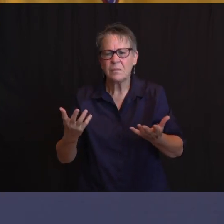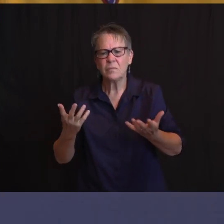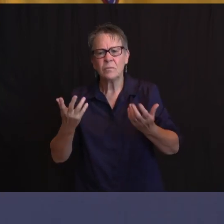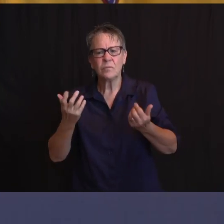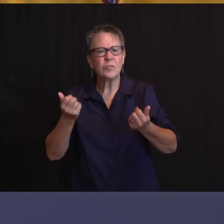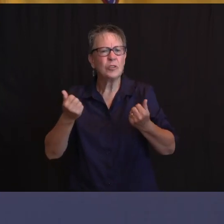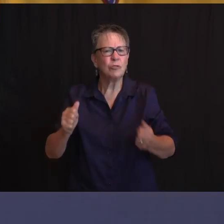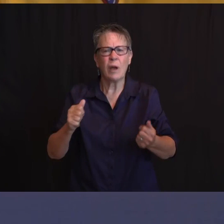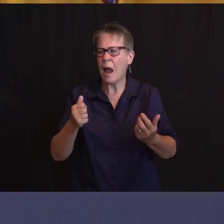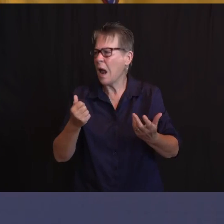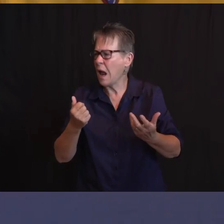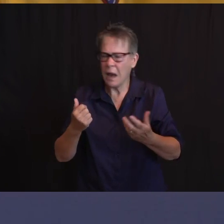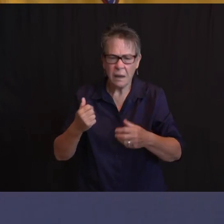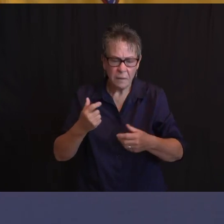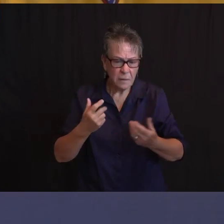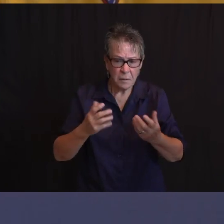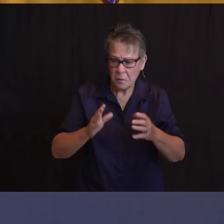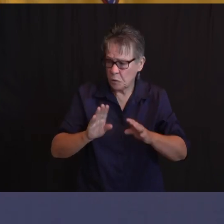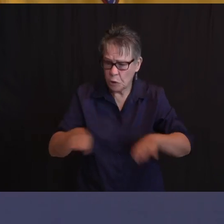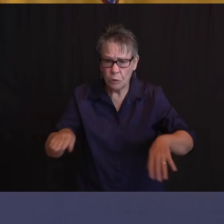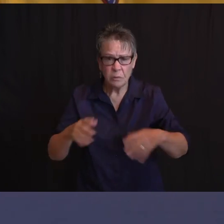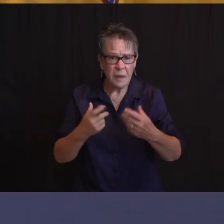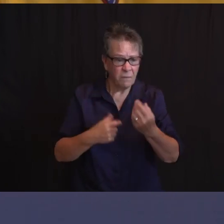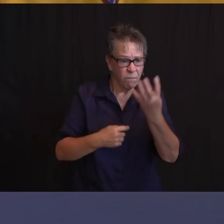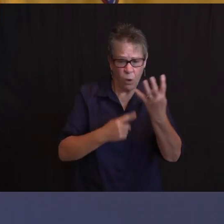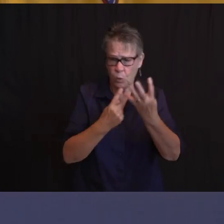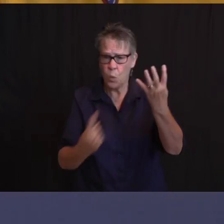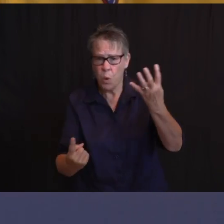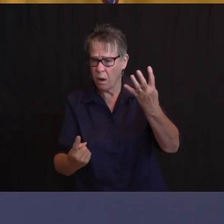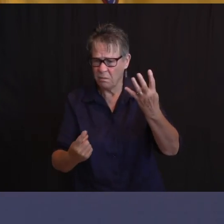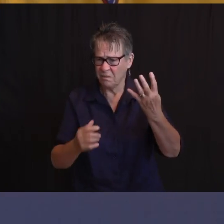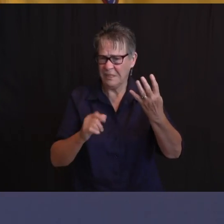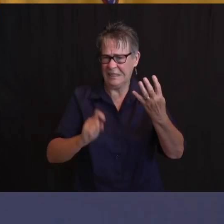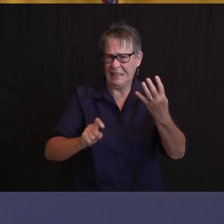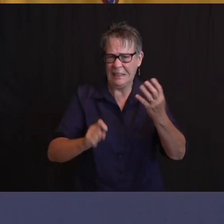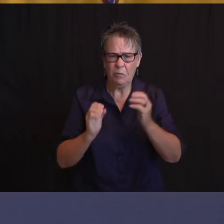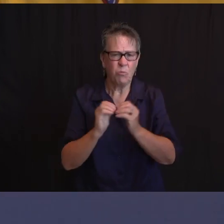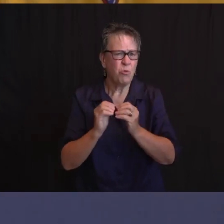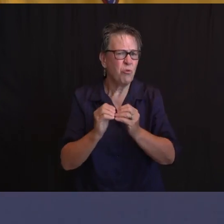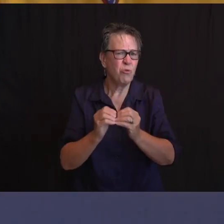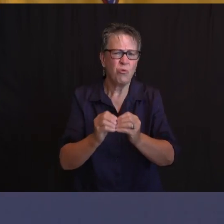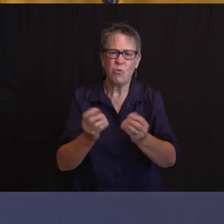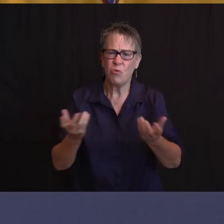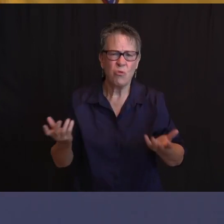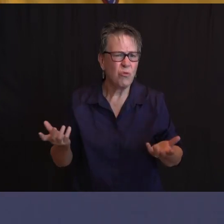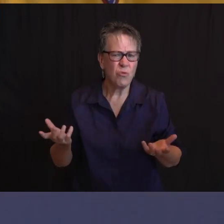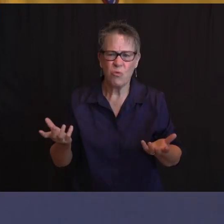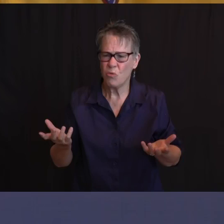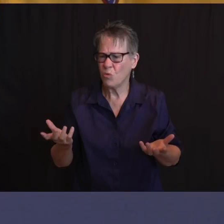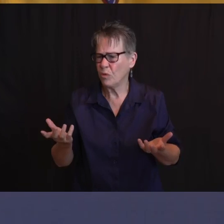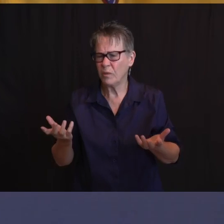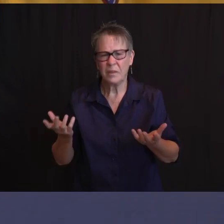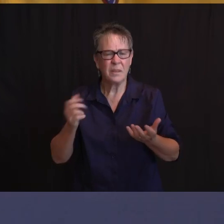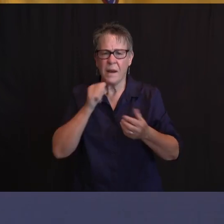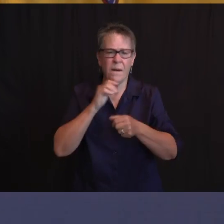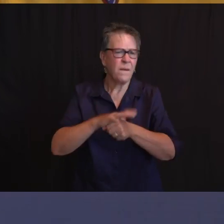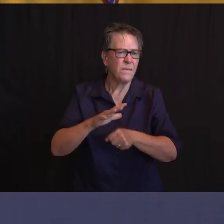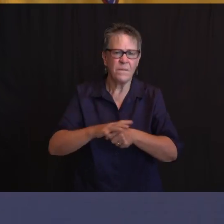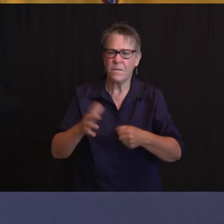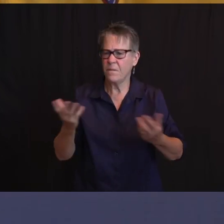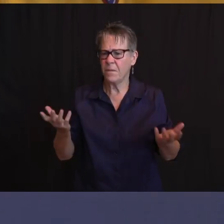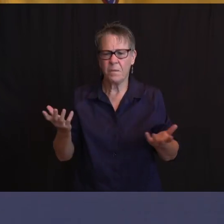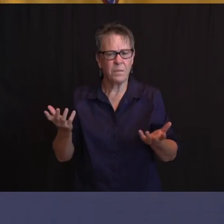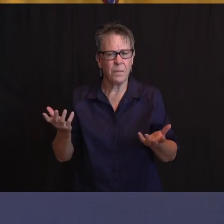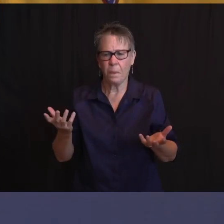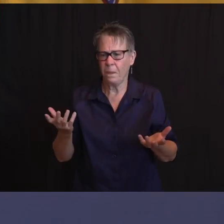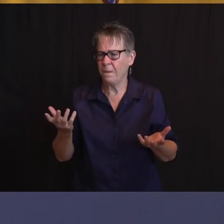But he was not going to hang his hat on this, nor will I. But this is a reality that he